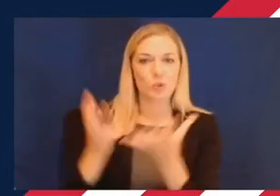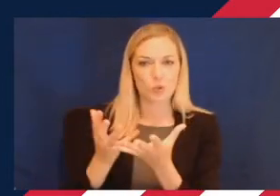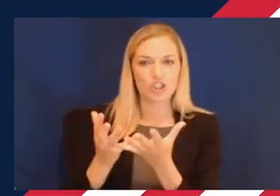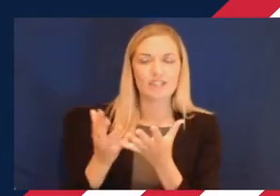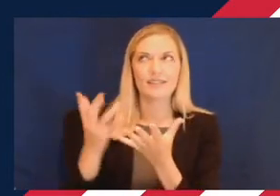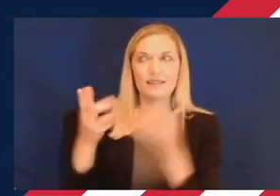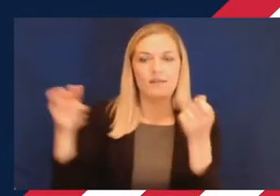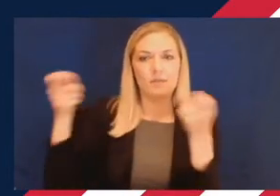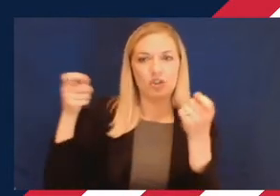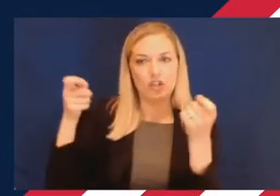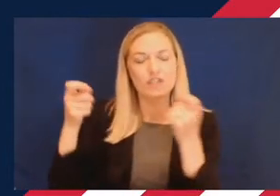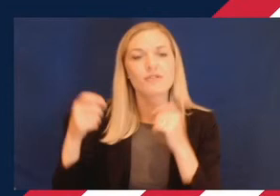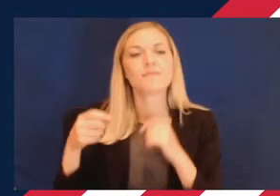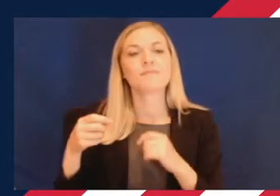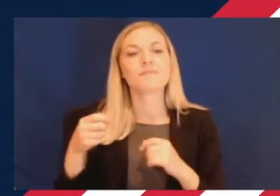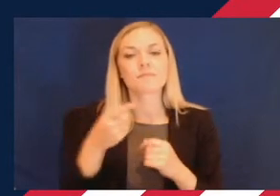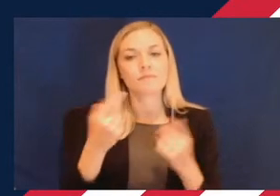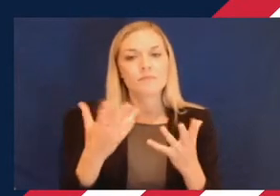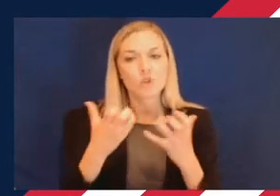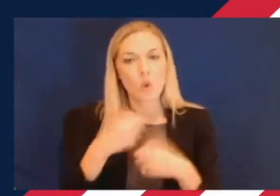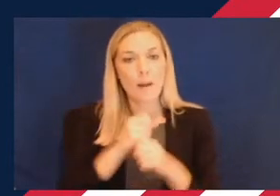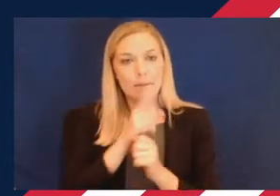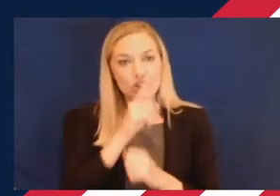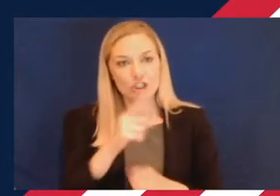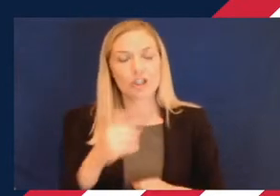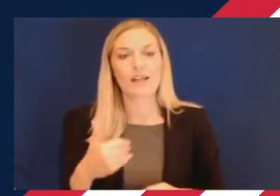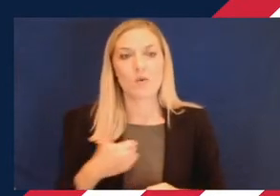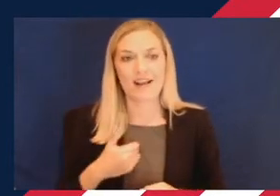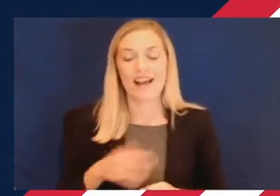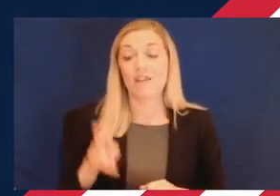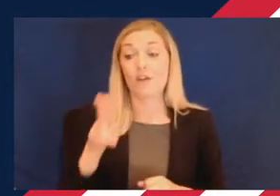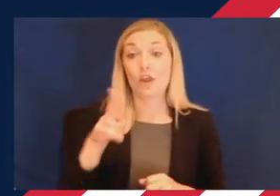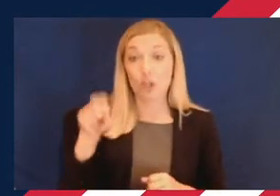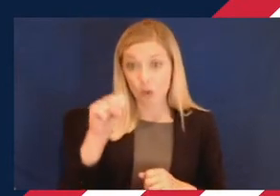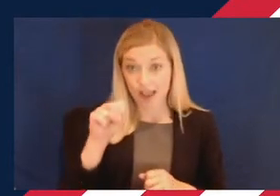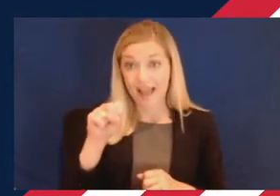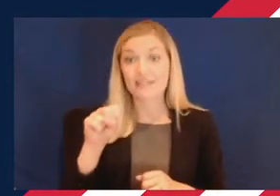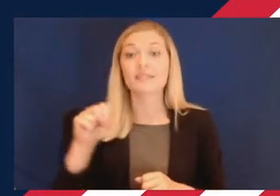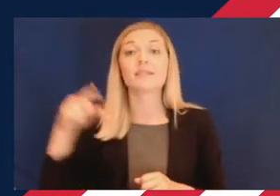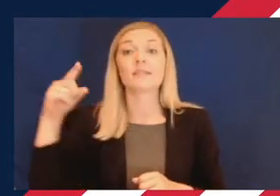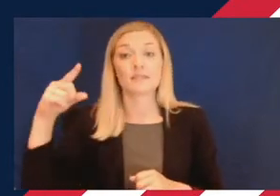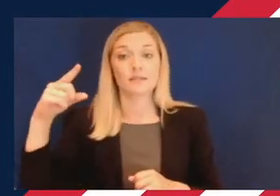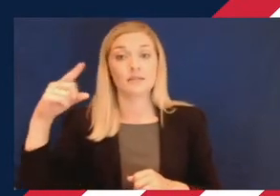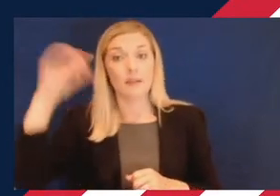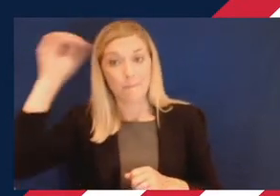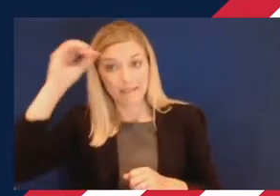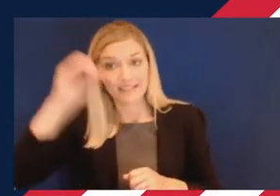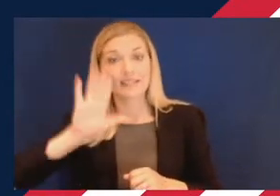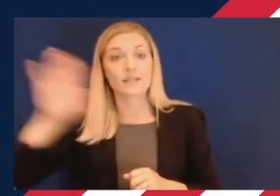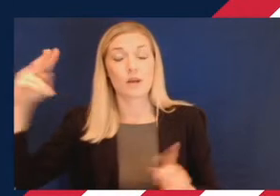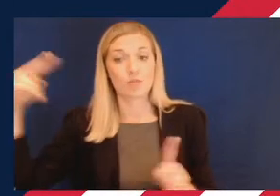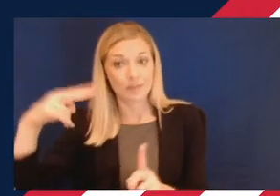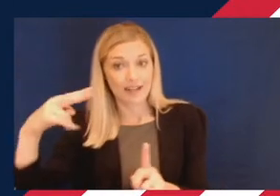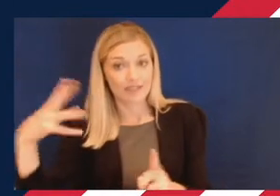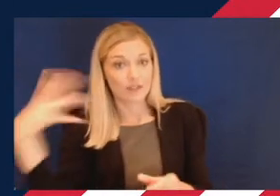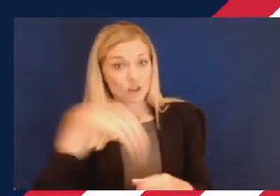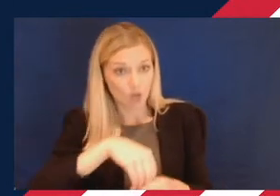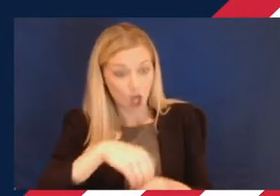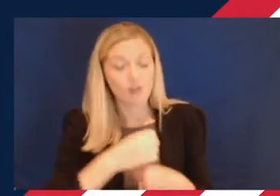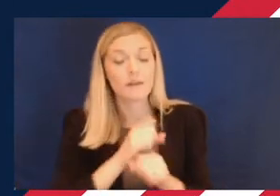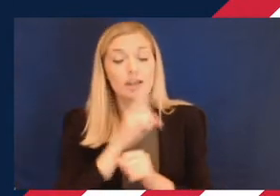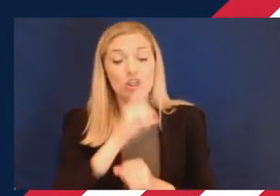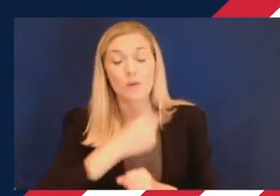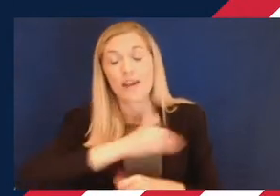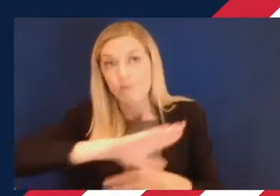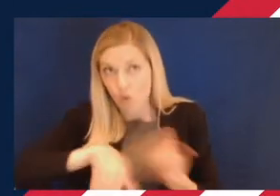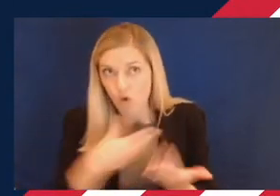have U.S. interests at play, that we understand, like, collectively all the information and data available, and